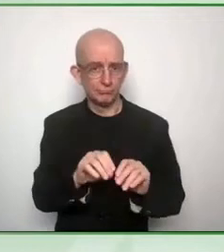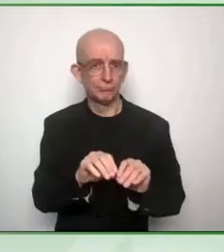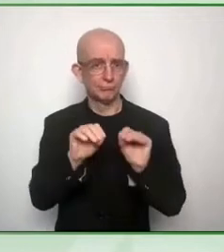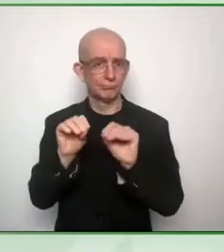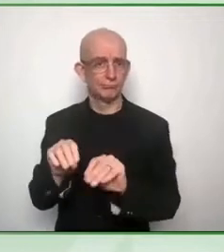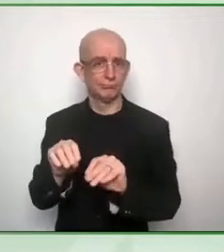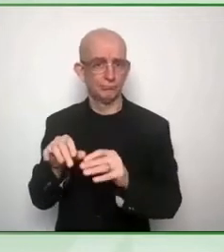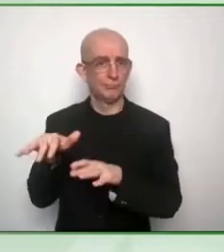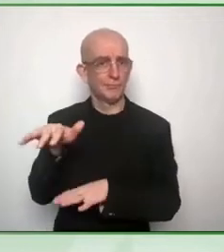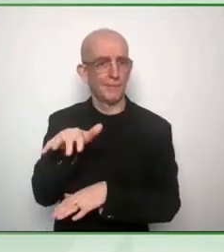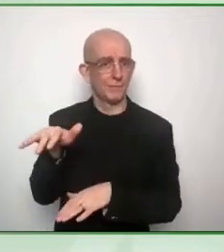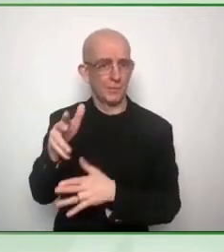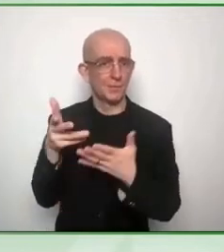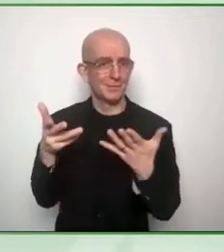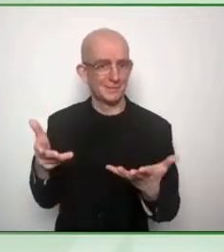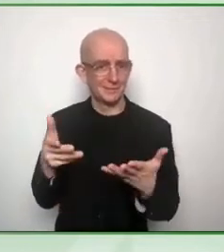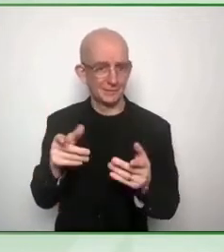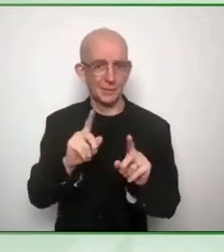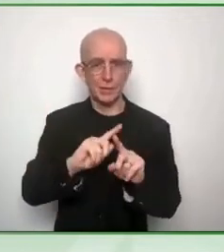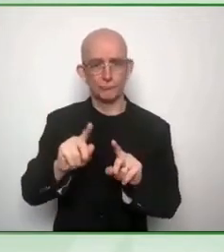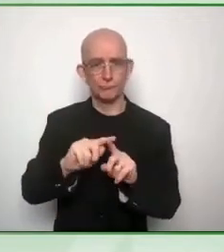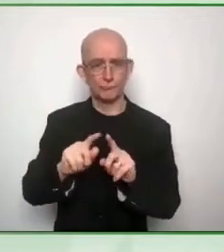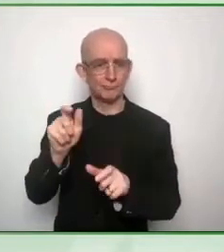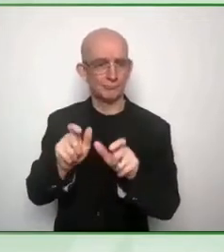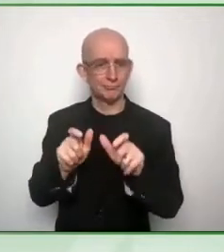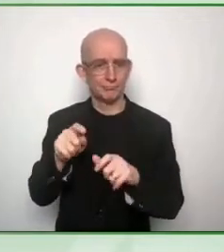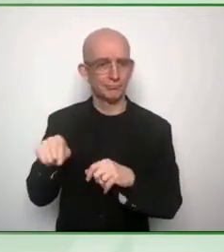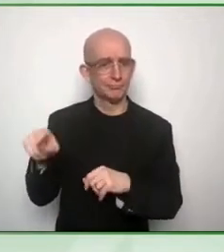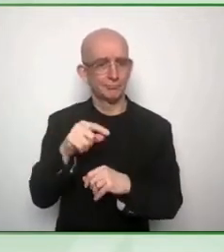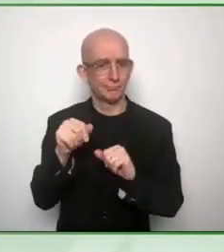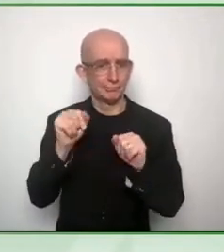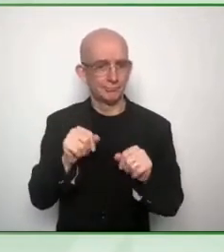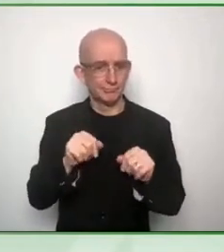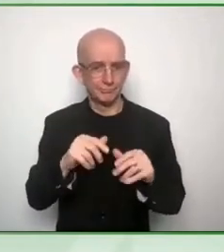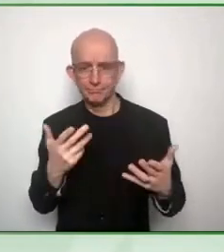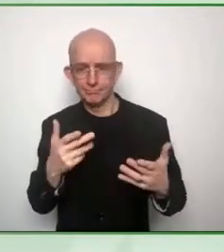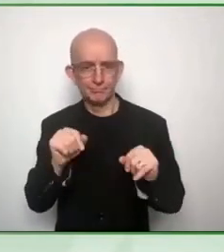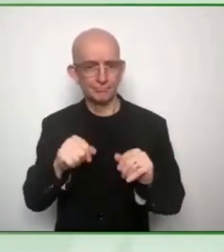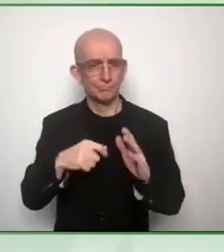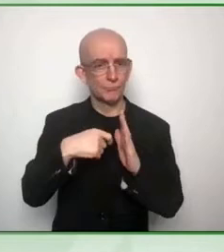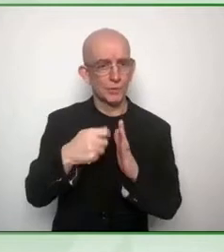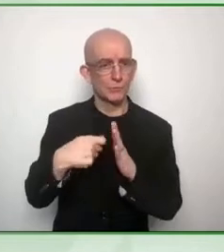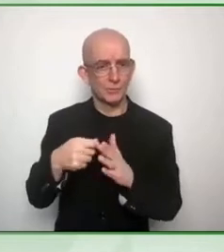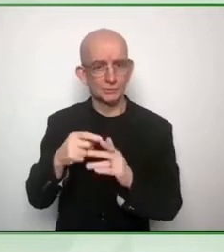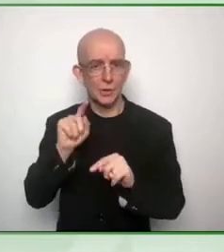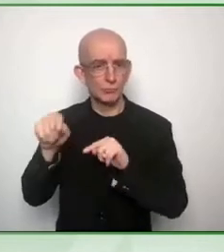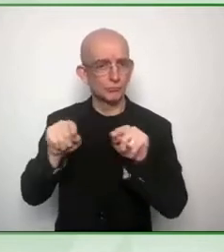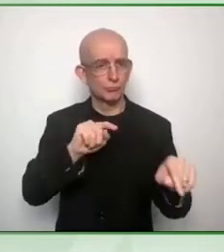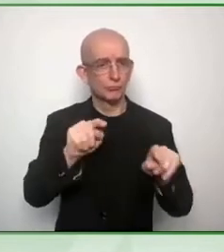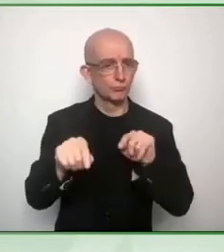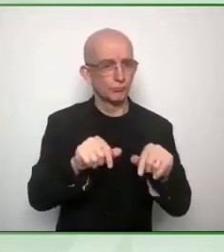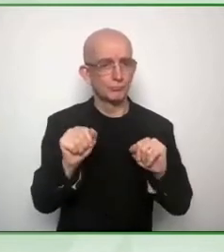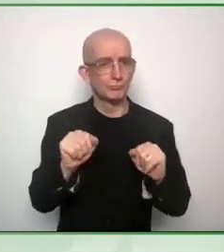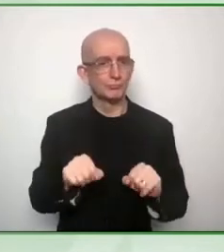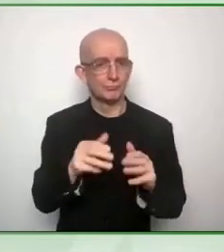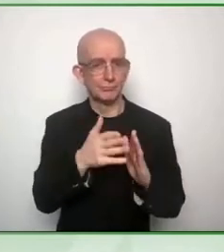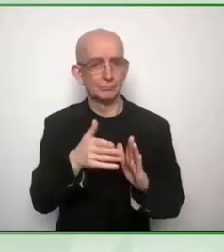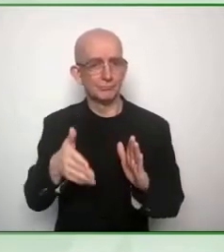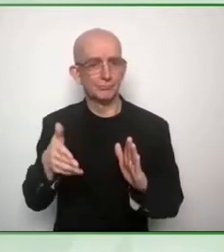as soon as we start, we start taking on some more business, that I could scale the team a bit more to start making those sales